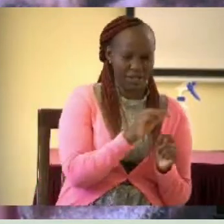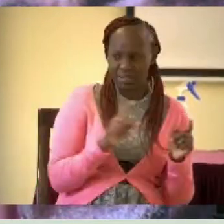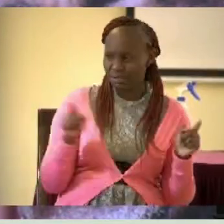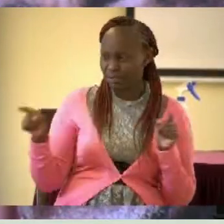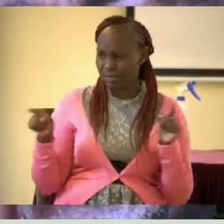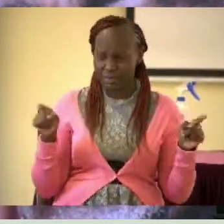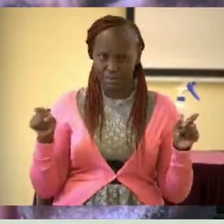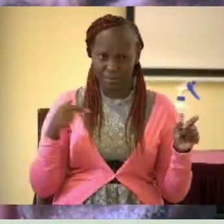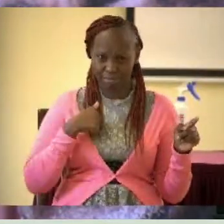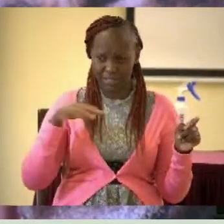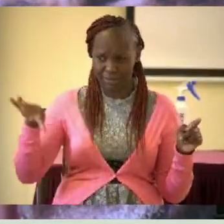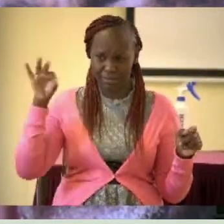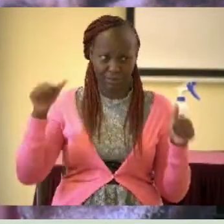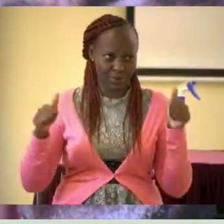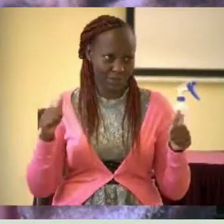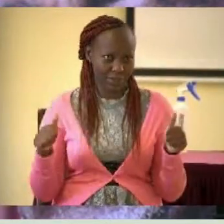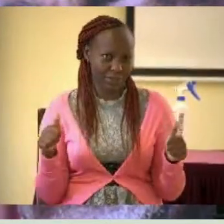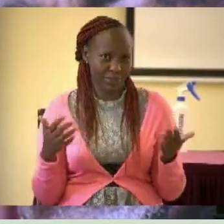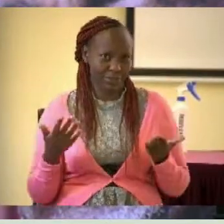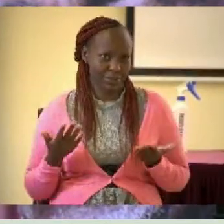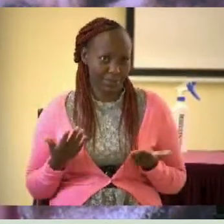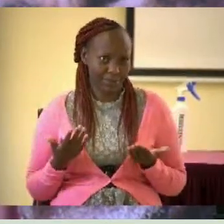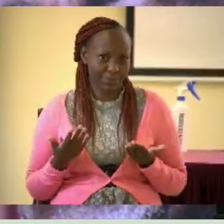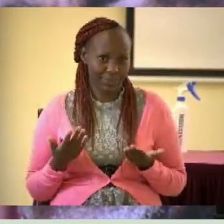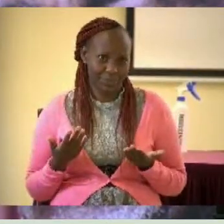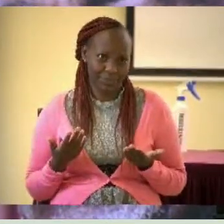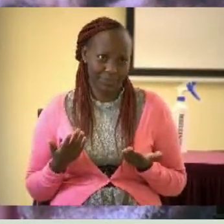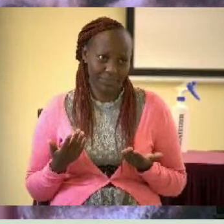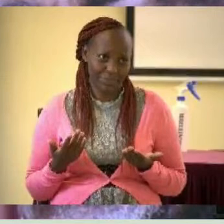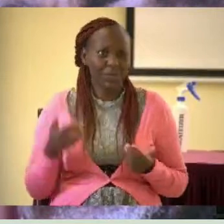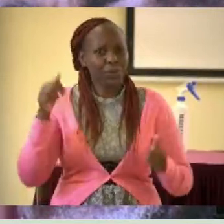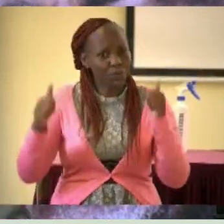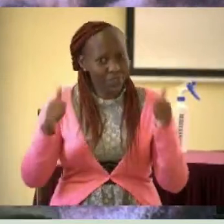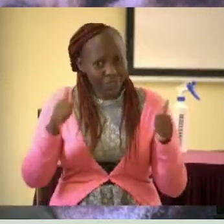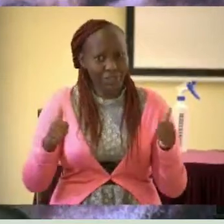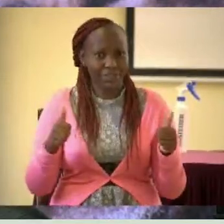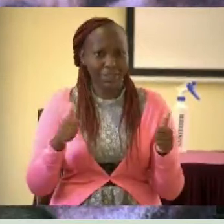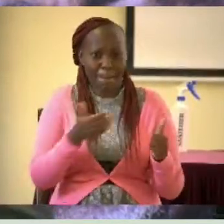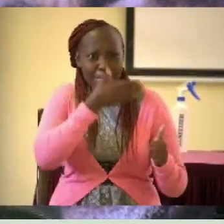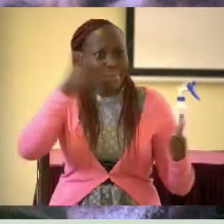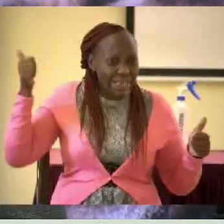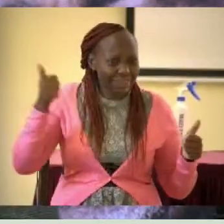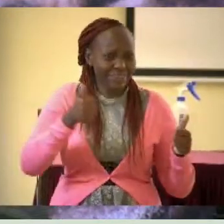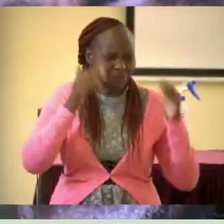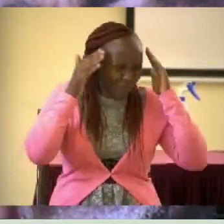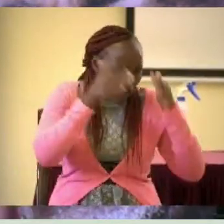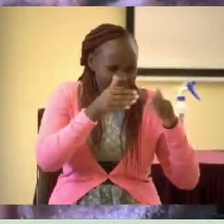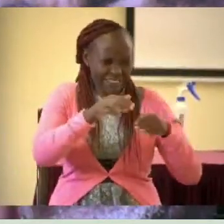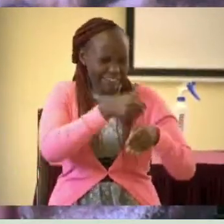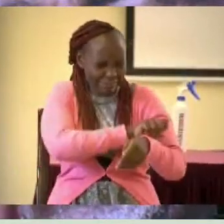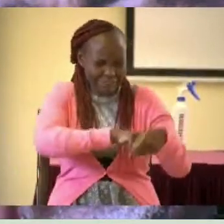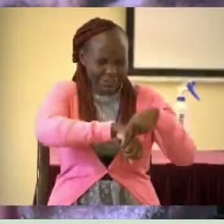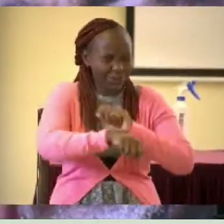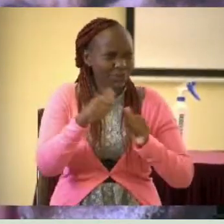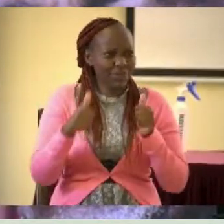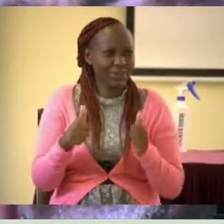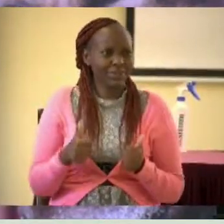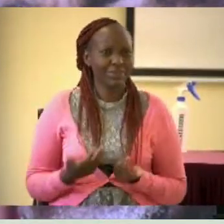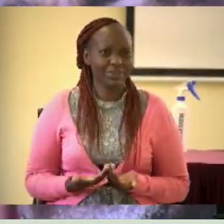two cases, which one would I run to? Which one would I give my best?